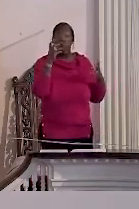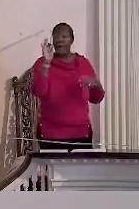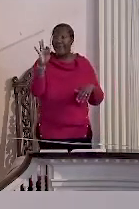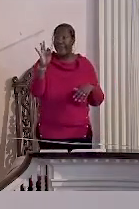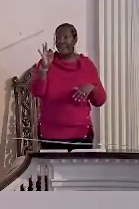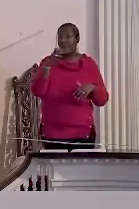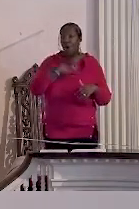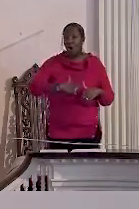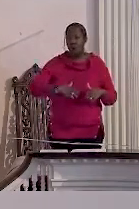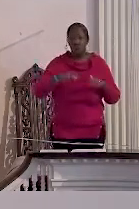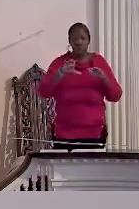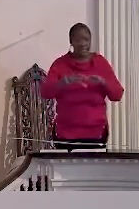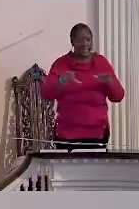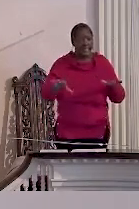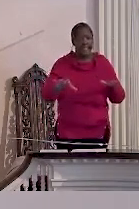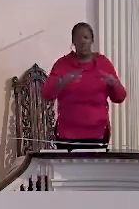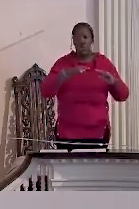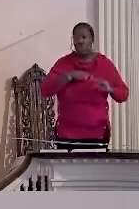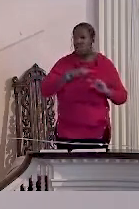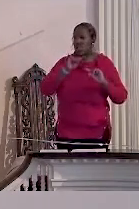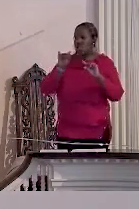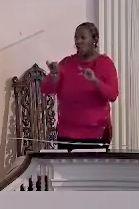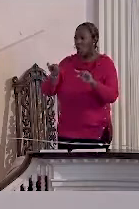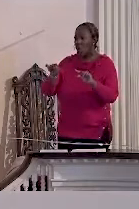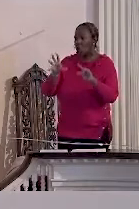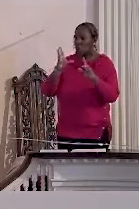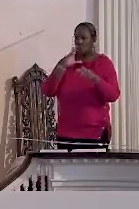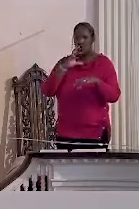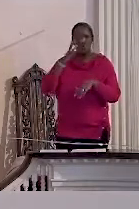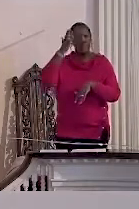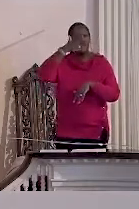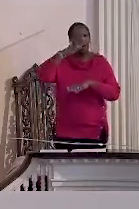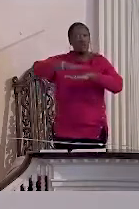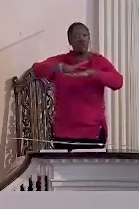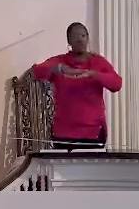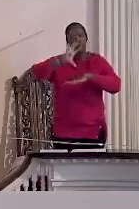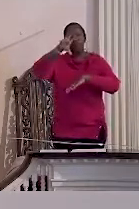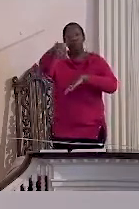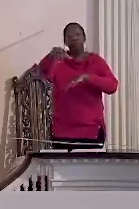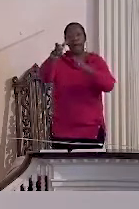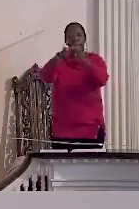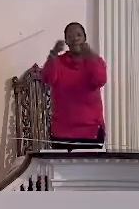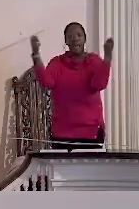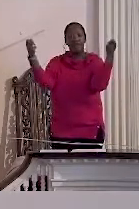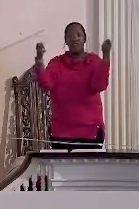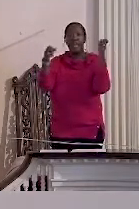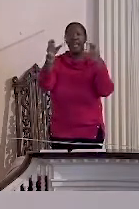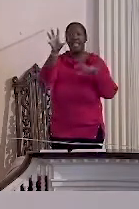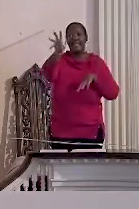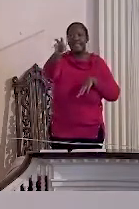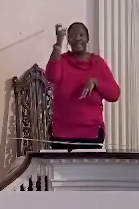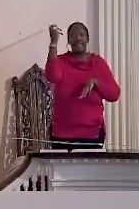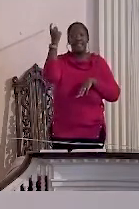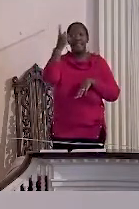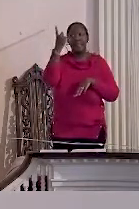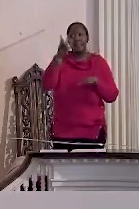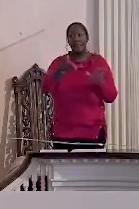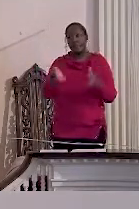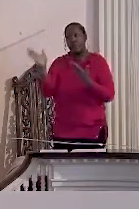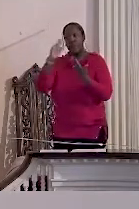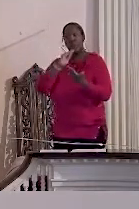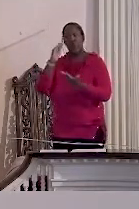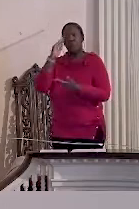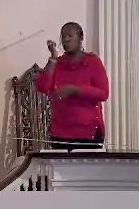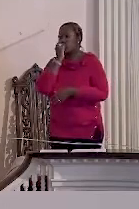kids could go to a pantry at the front of our school and just take something home to eat?